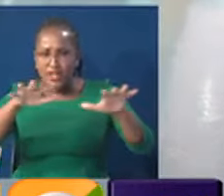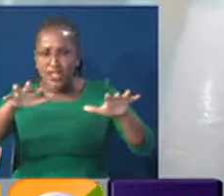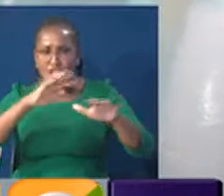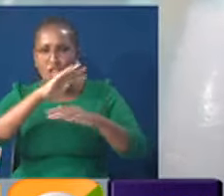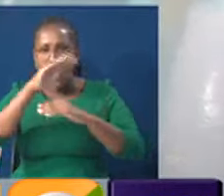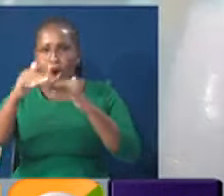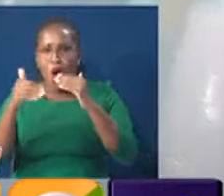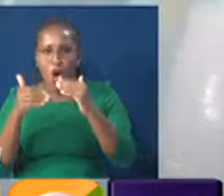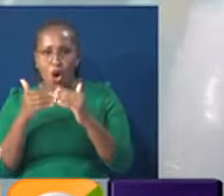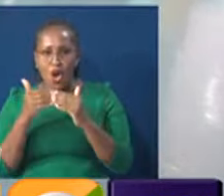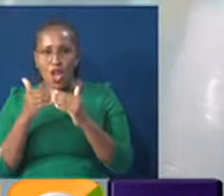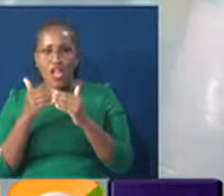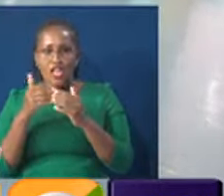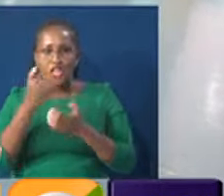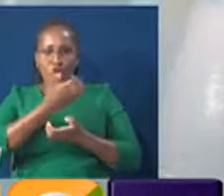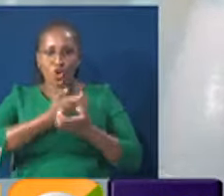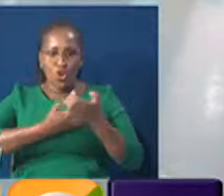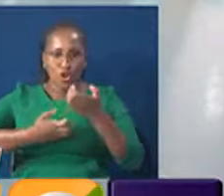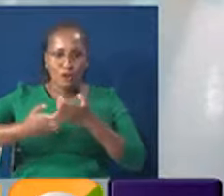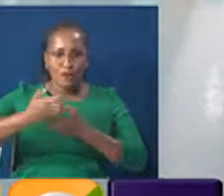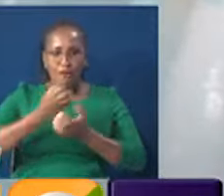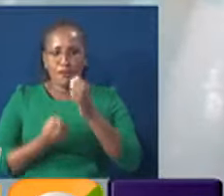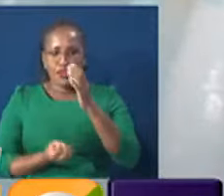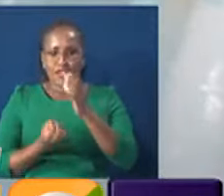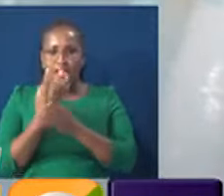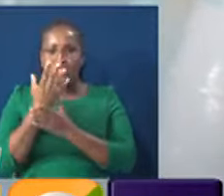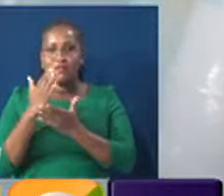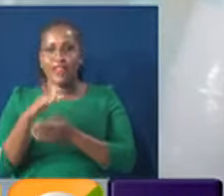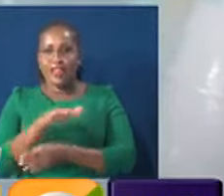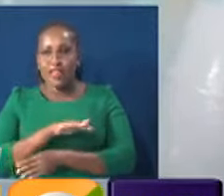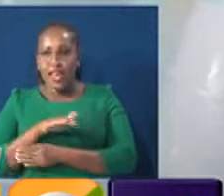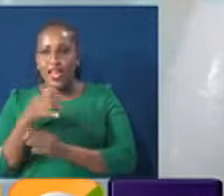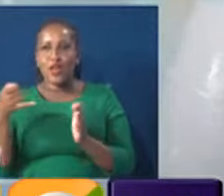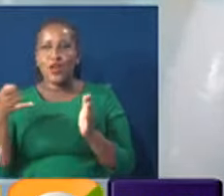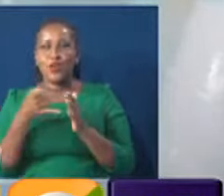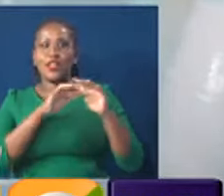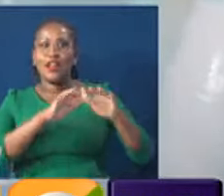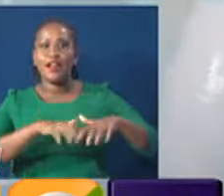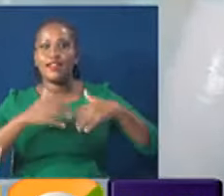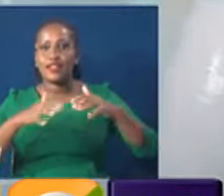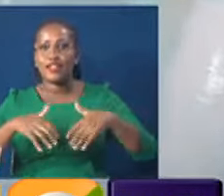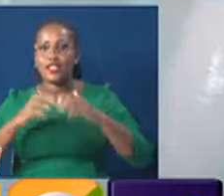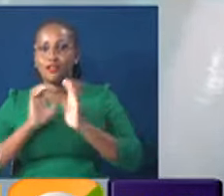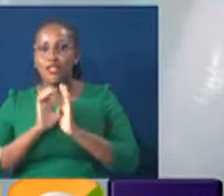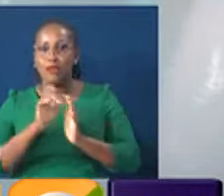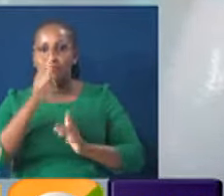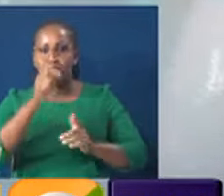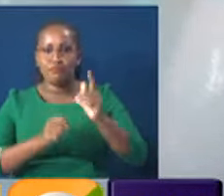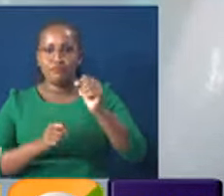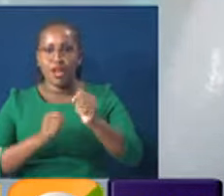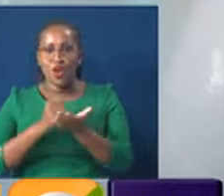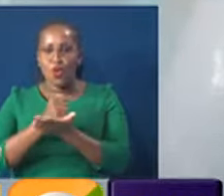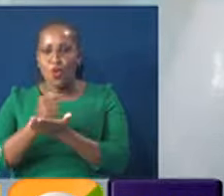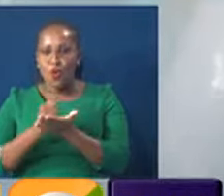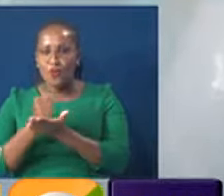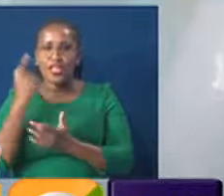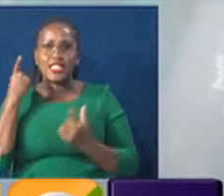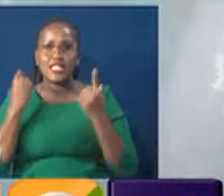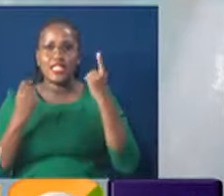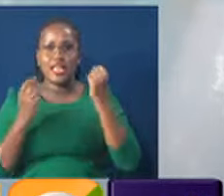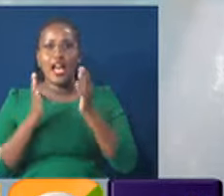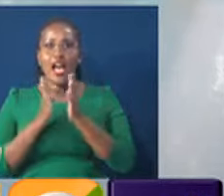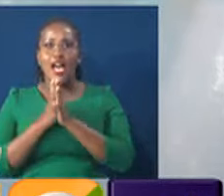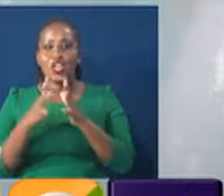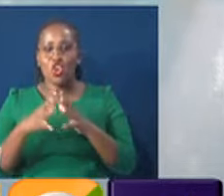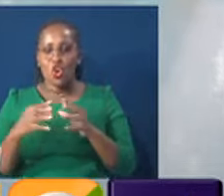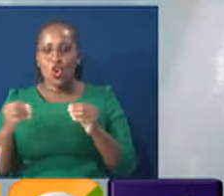all overall economic productive sectors, including agriculture, like dairy, coffee, tea, and also